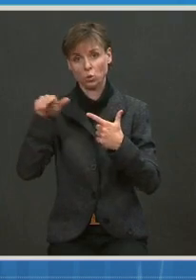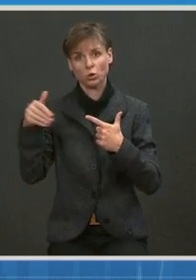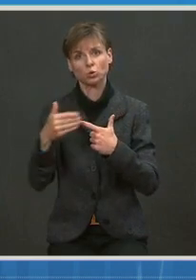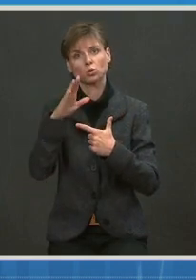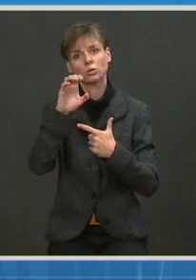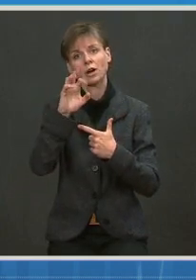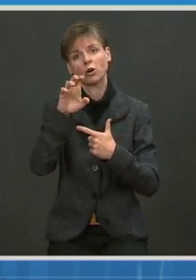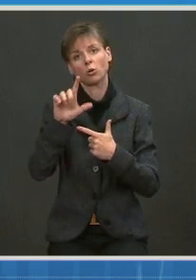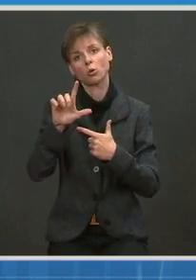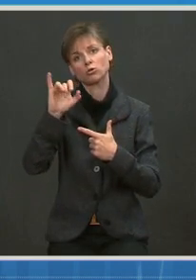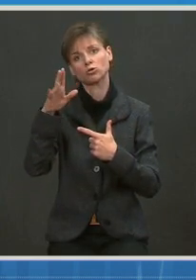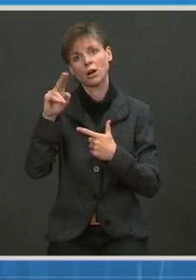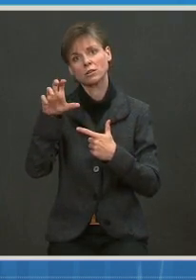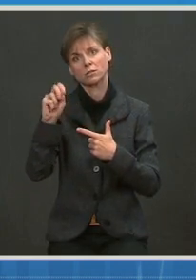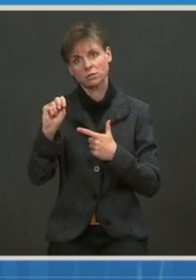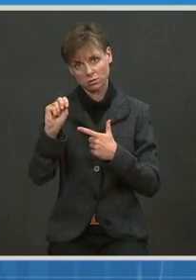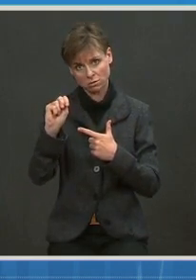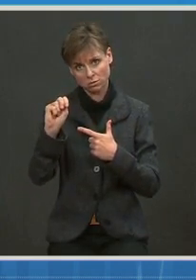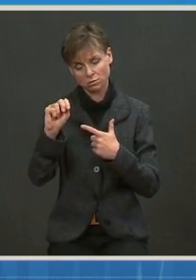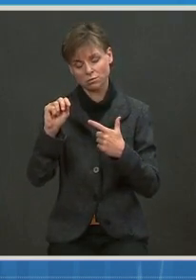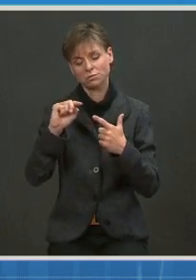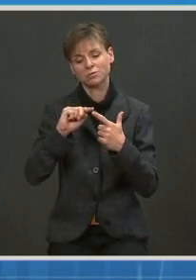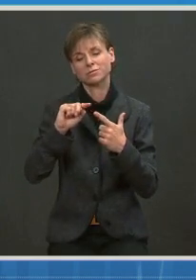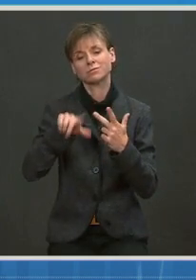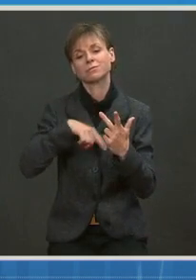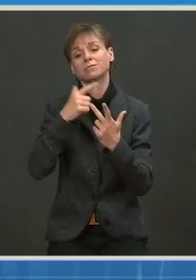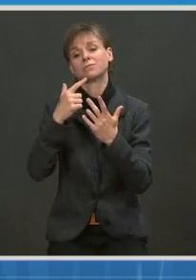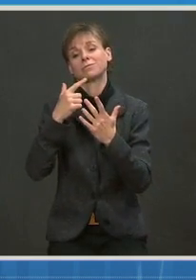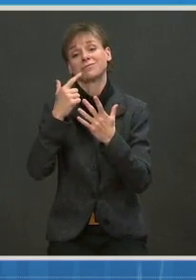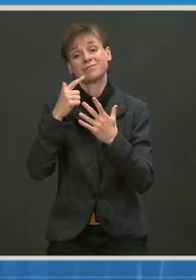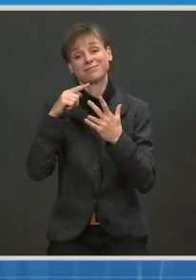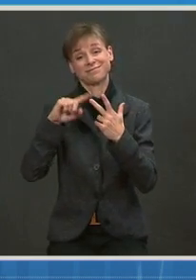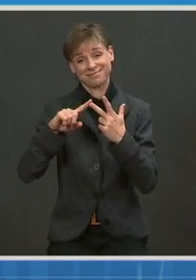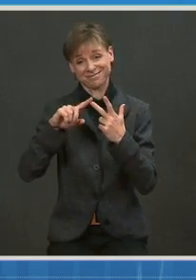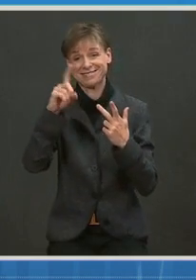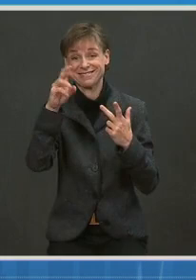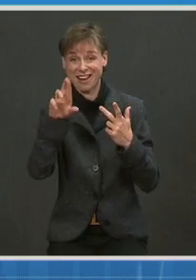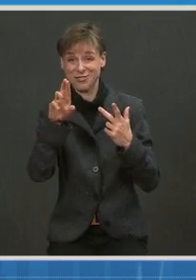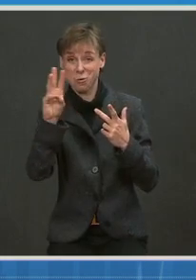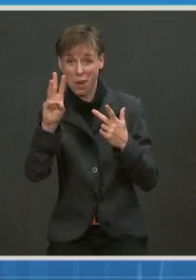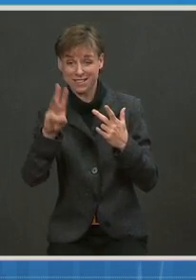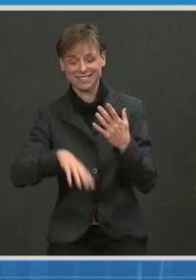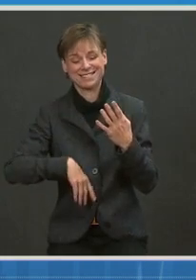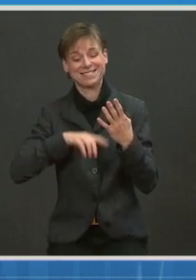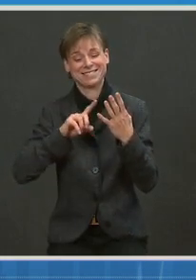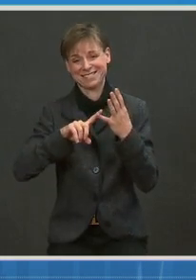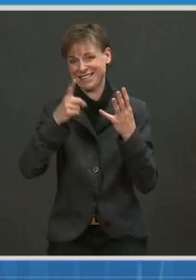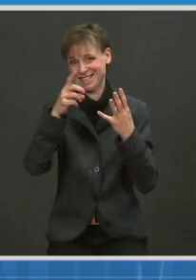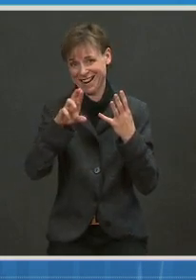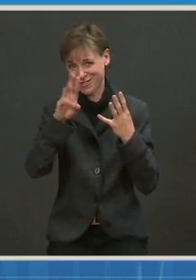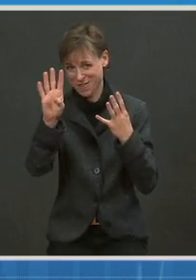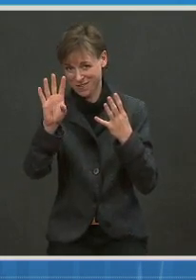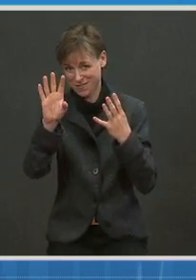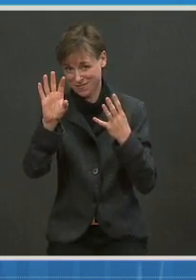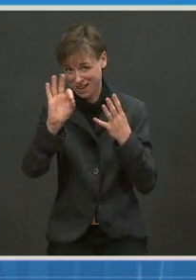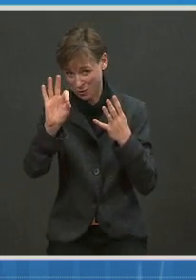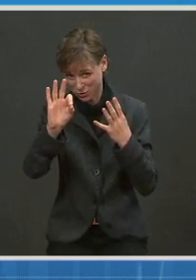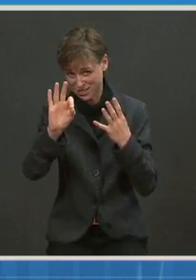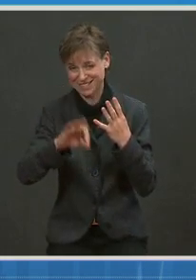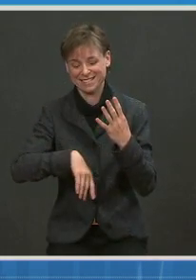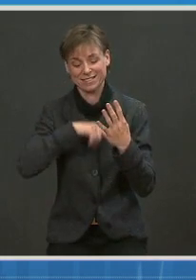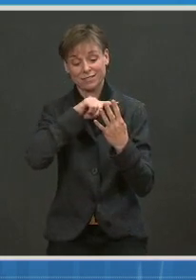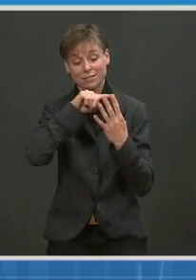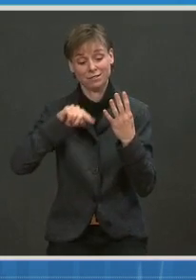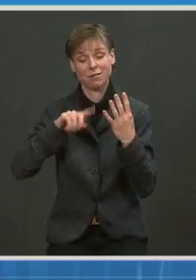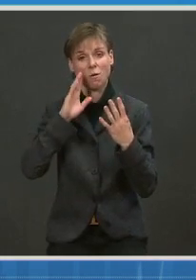coordinator. She will introduce Dr. Walensky and then Dr. Fauci. Between all of them, you